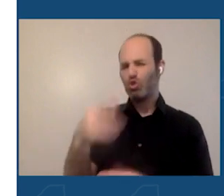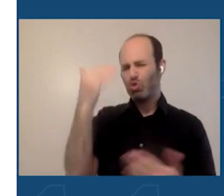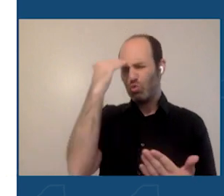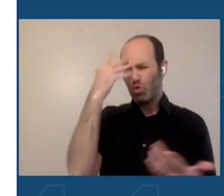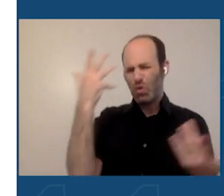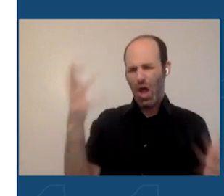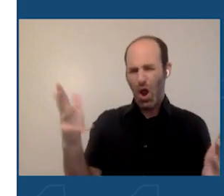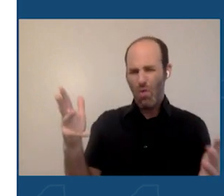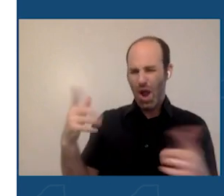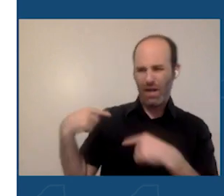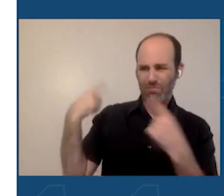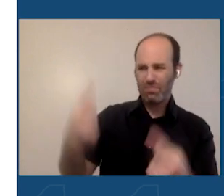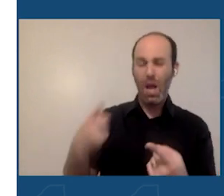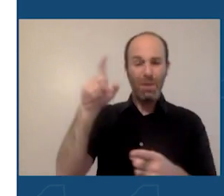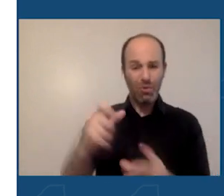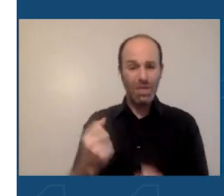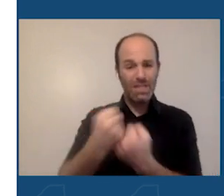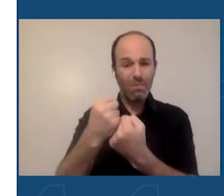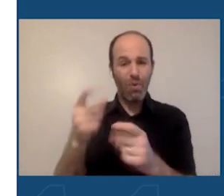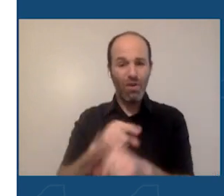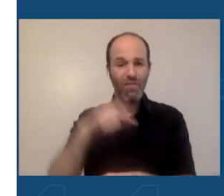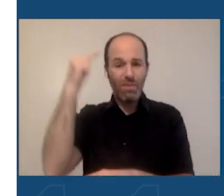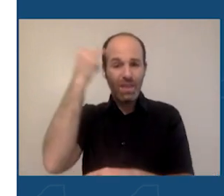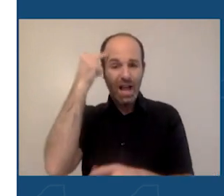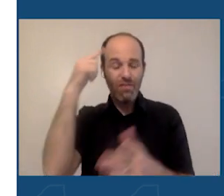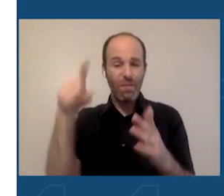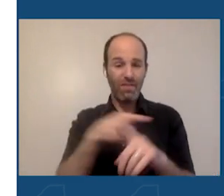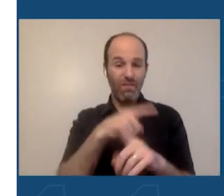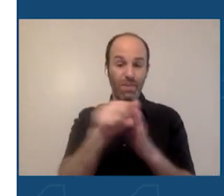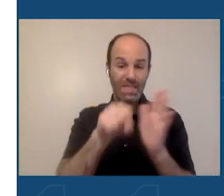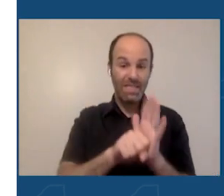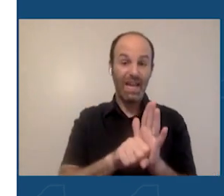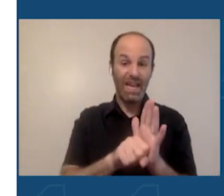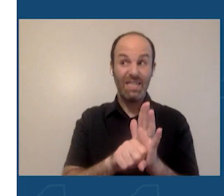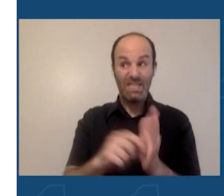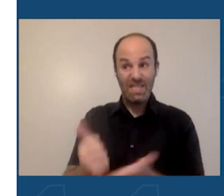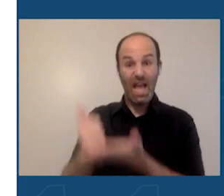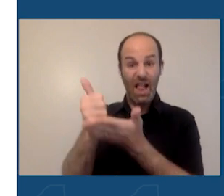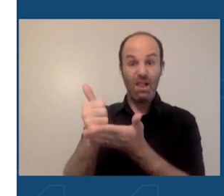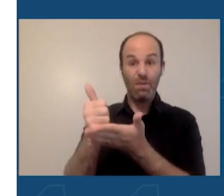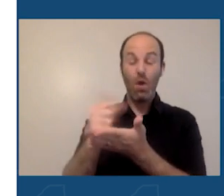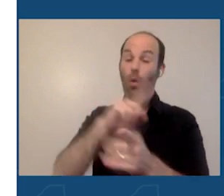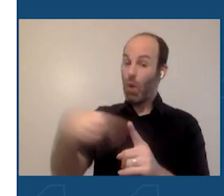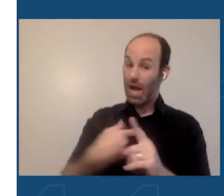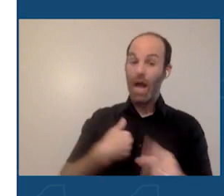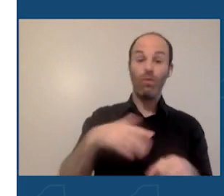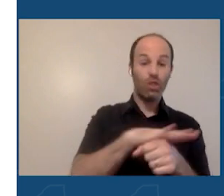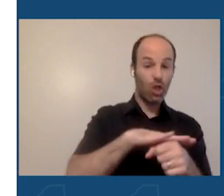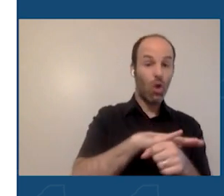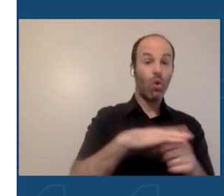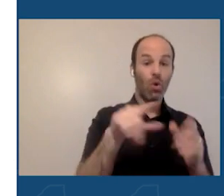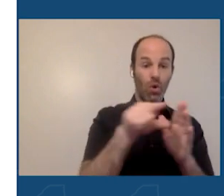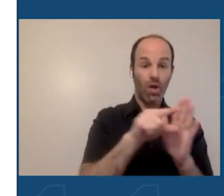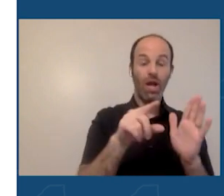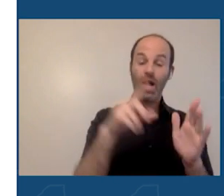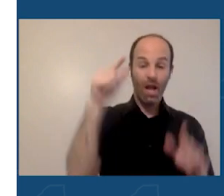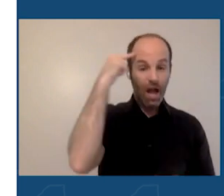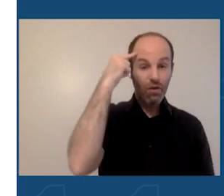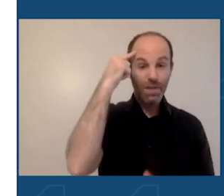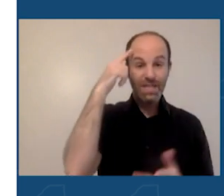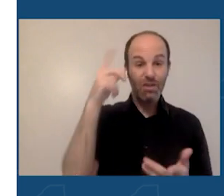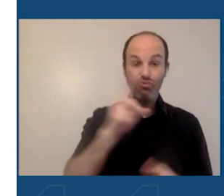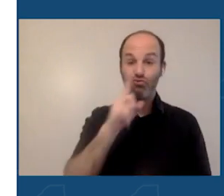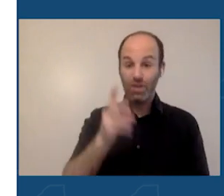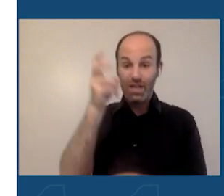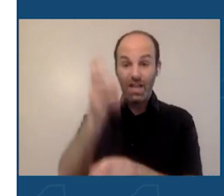support from the state government to get them done, because when I was in local government, it was really hard to get money out of state government for anything. So I said, let's